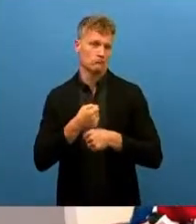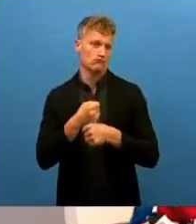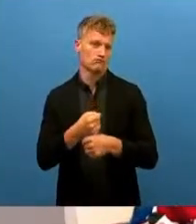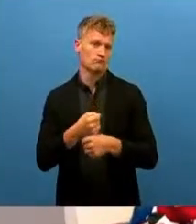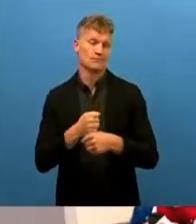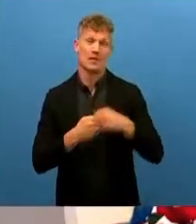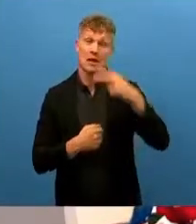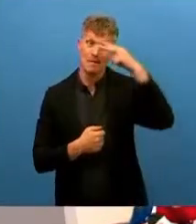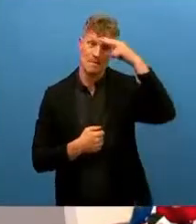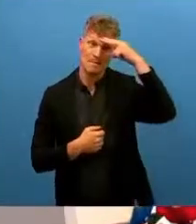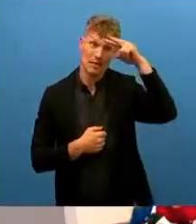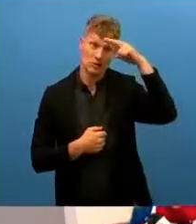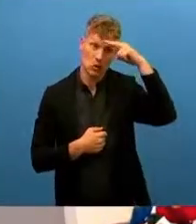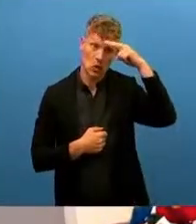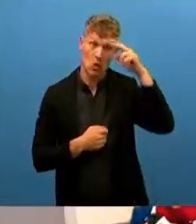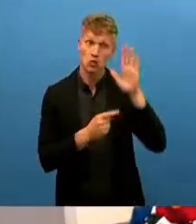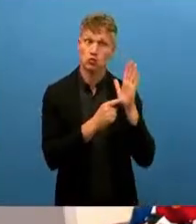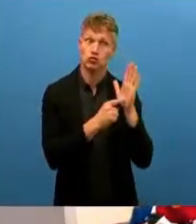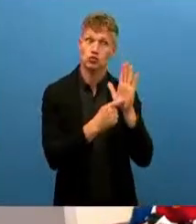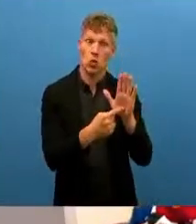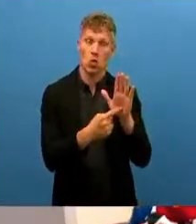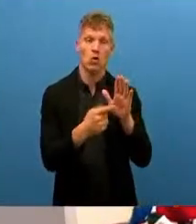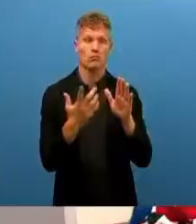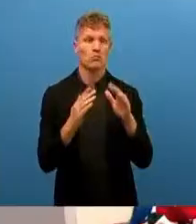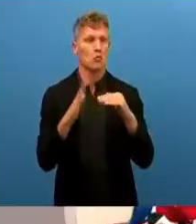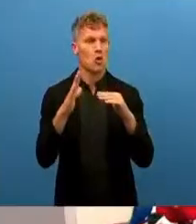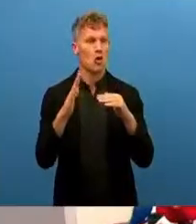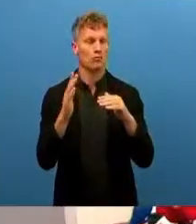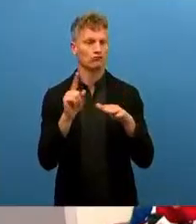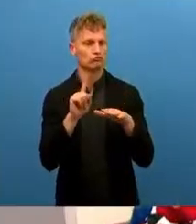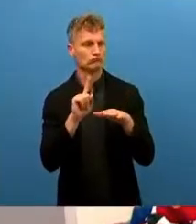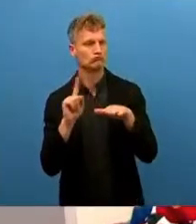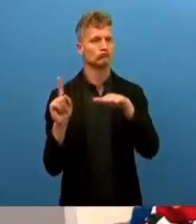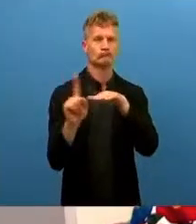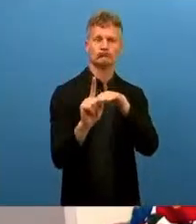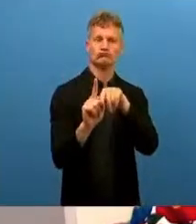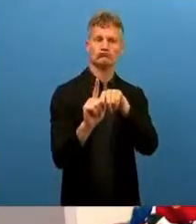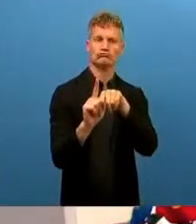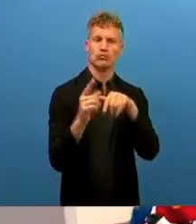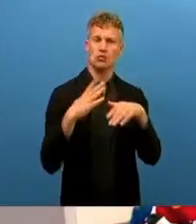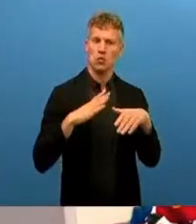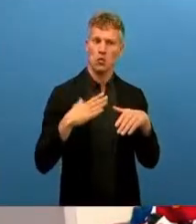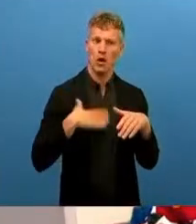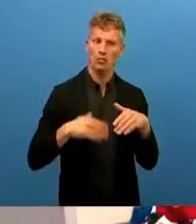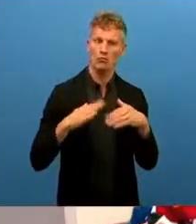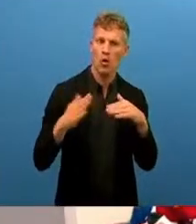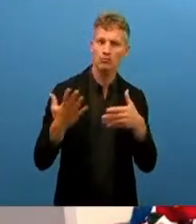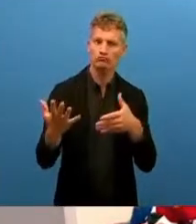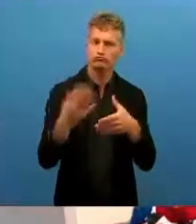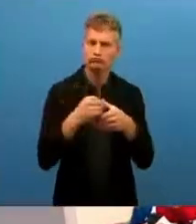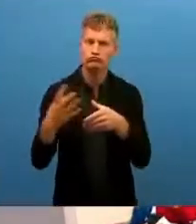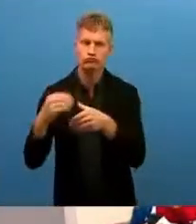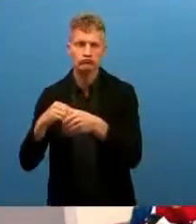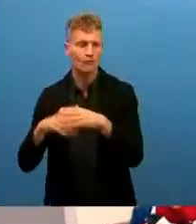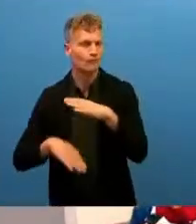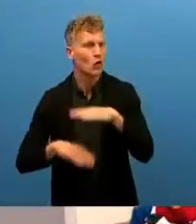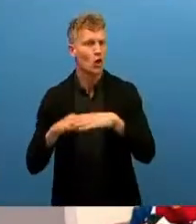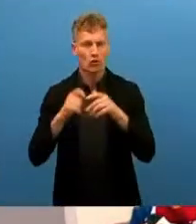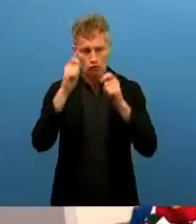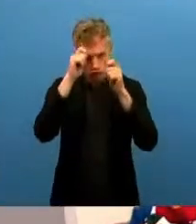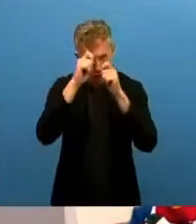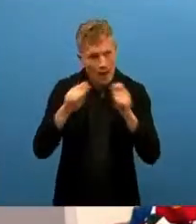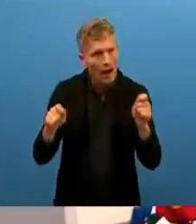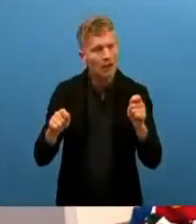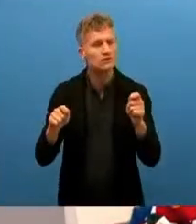that has shown leadership in the strengthened participation that is effective and full, as well as the recognition of indigenous peoples in different multilateral